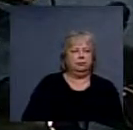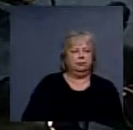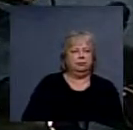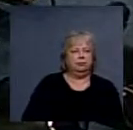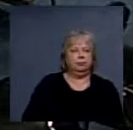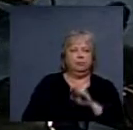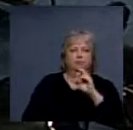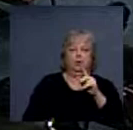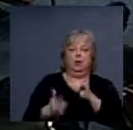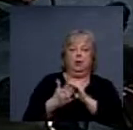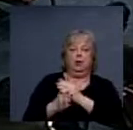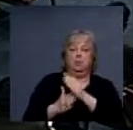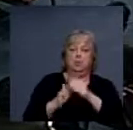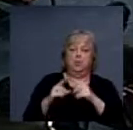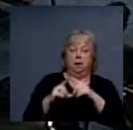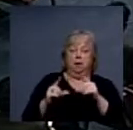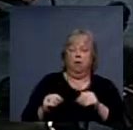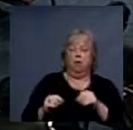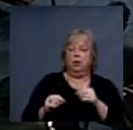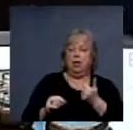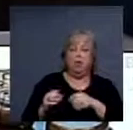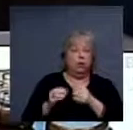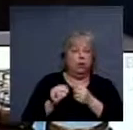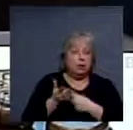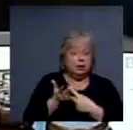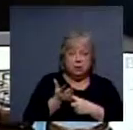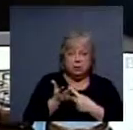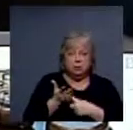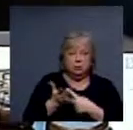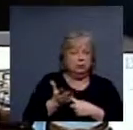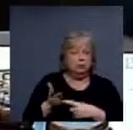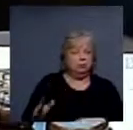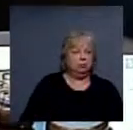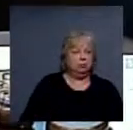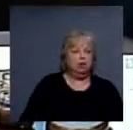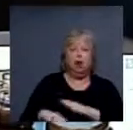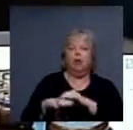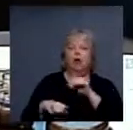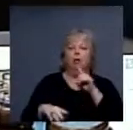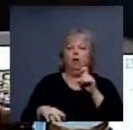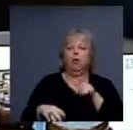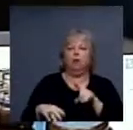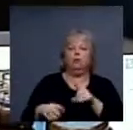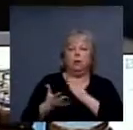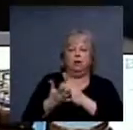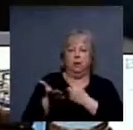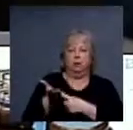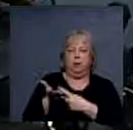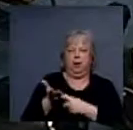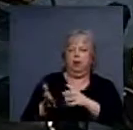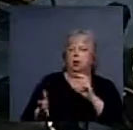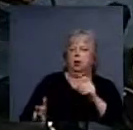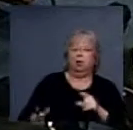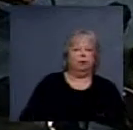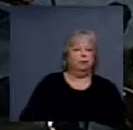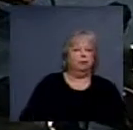Okay, that completes the cars that we have. Is there any other discussion? The question's been called.